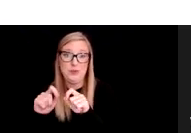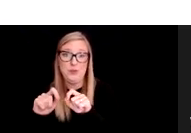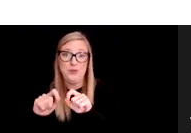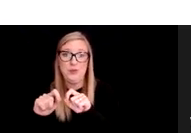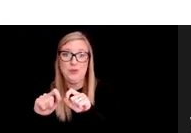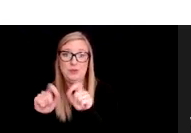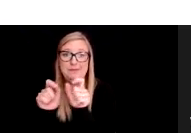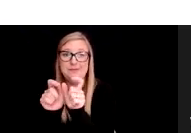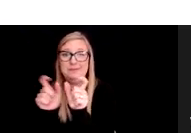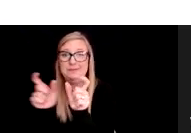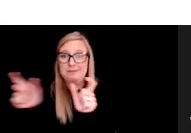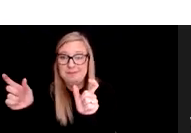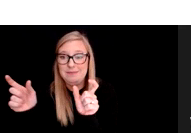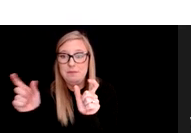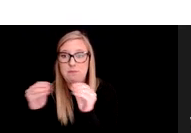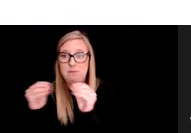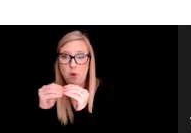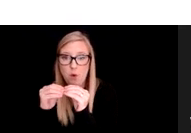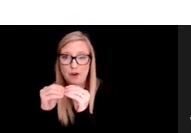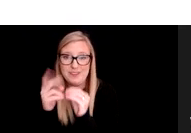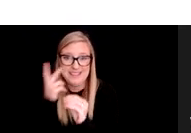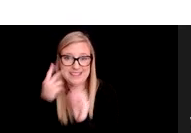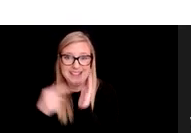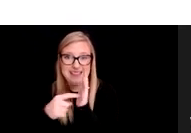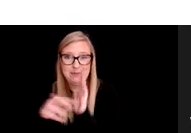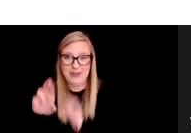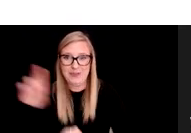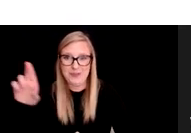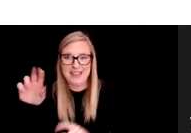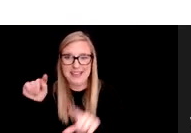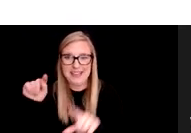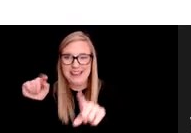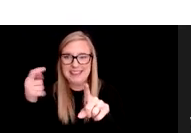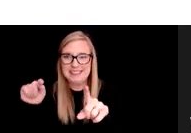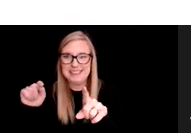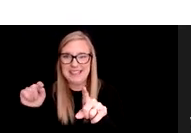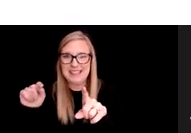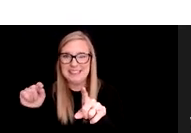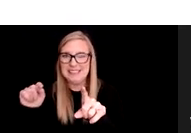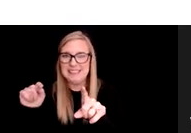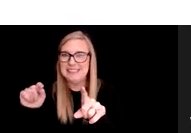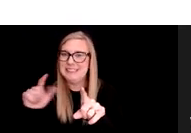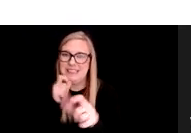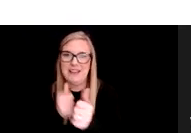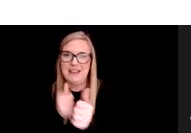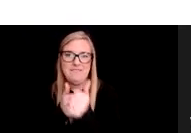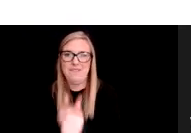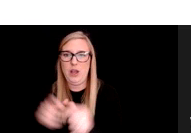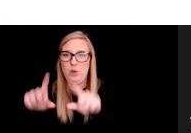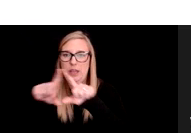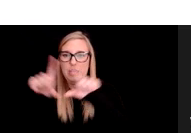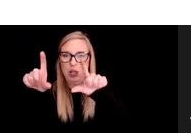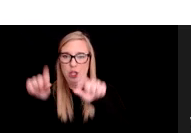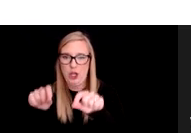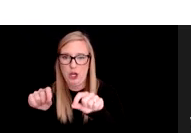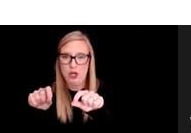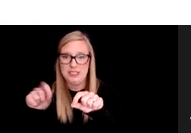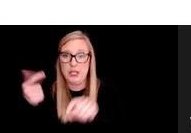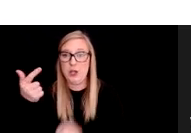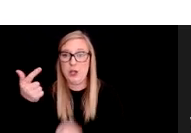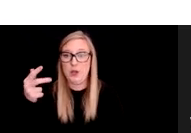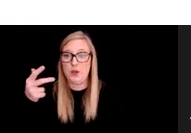see that in the example on the right, the text starts to break outside of those cards. The grid itself stayed exactly the